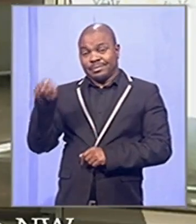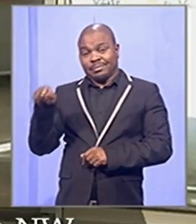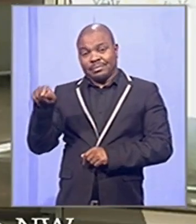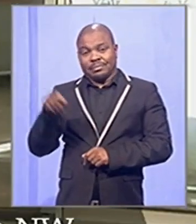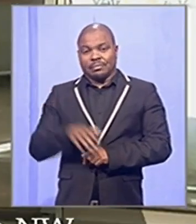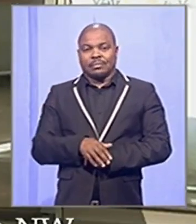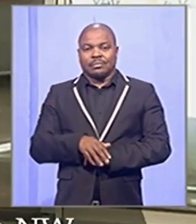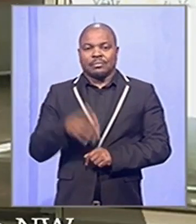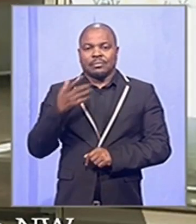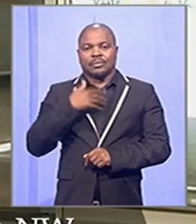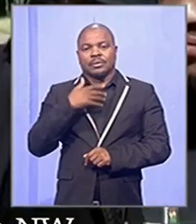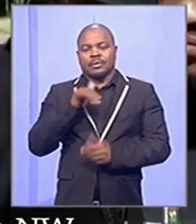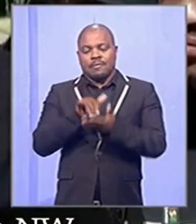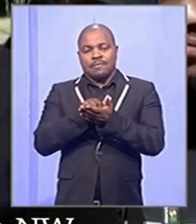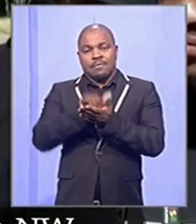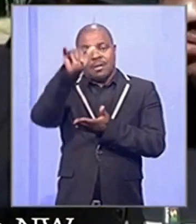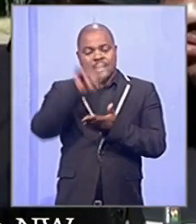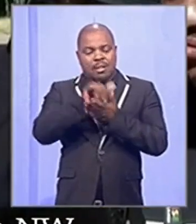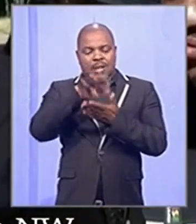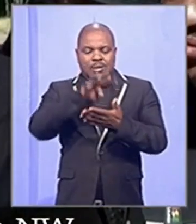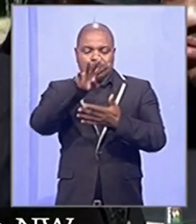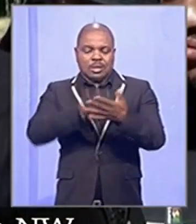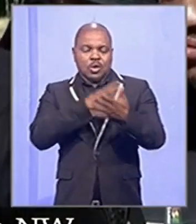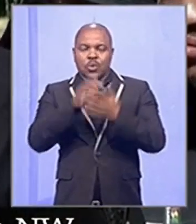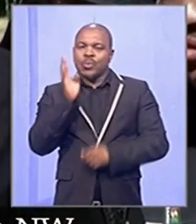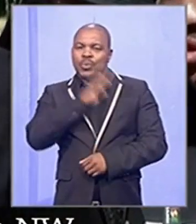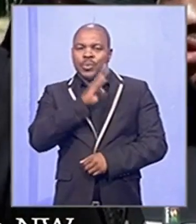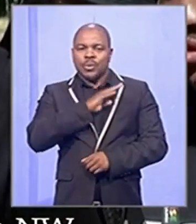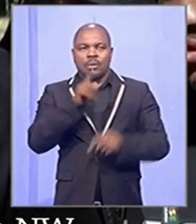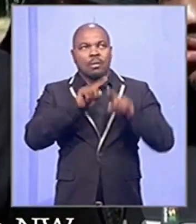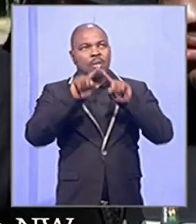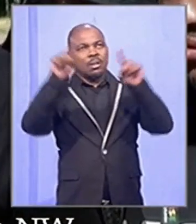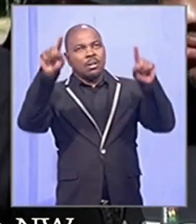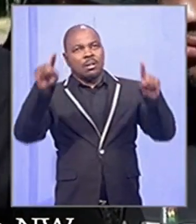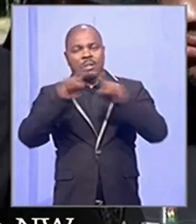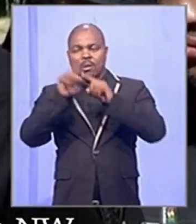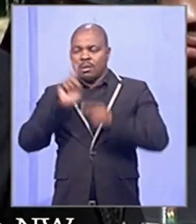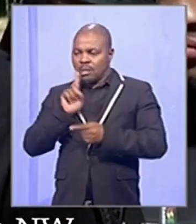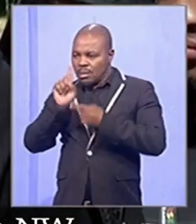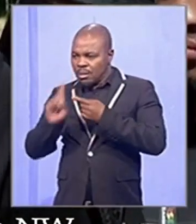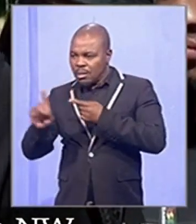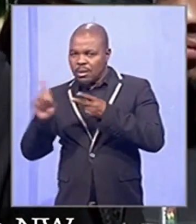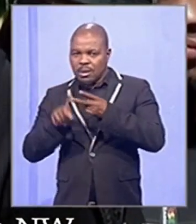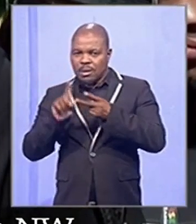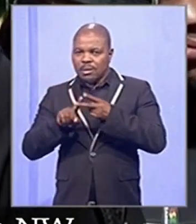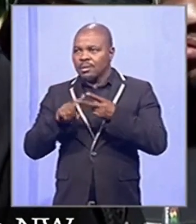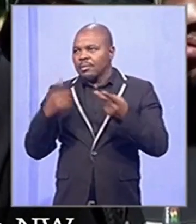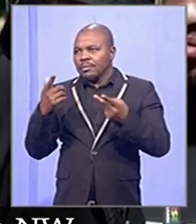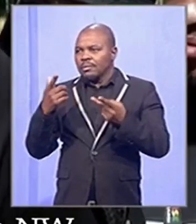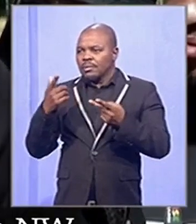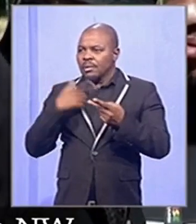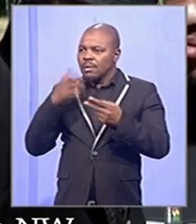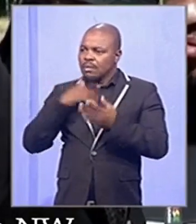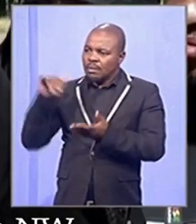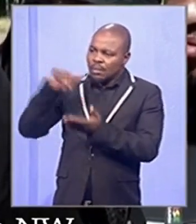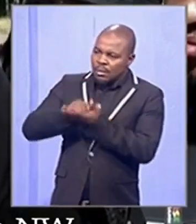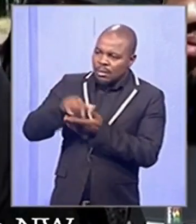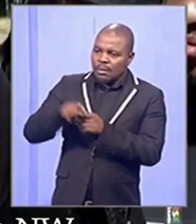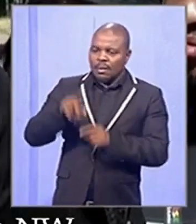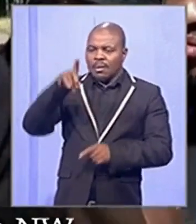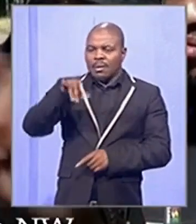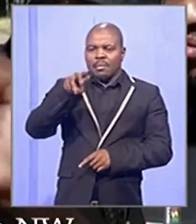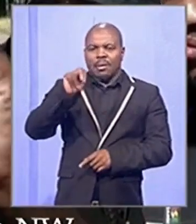the lights are off here, first of all. And secondly, there are obviously no a flight scheduled. On the sign